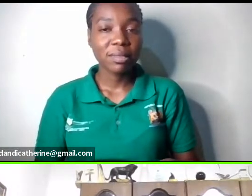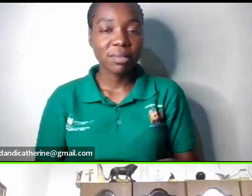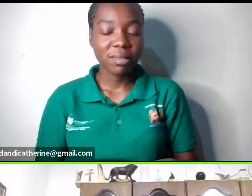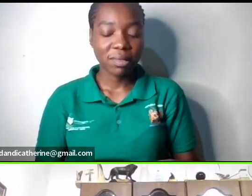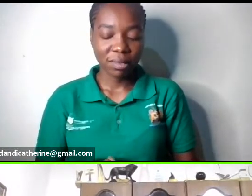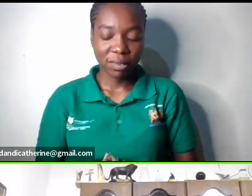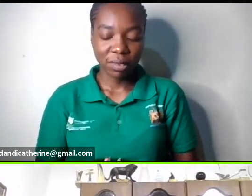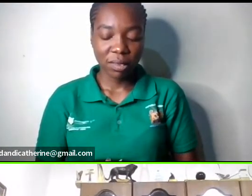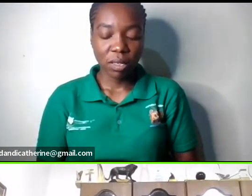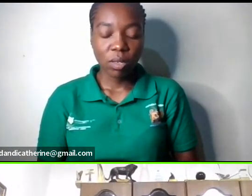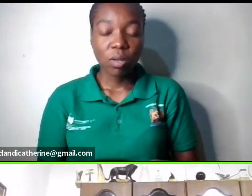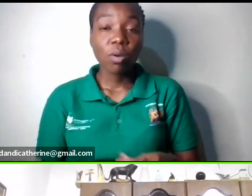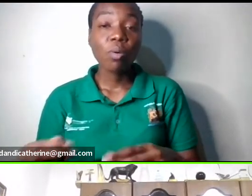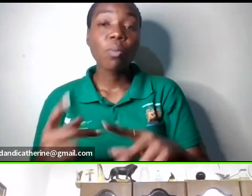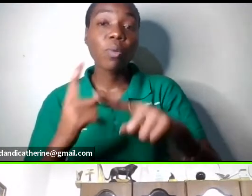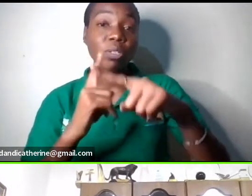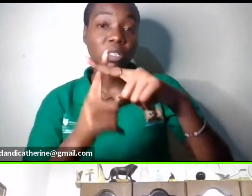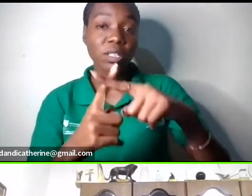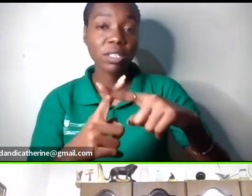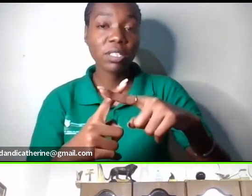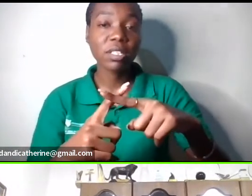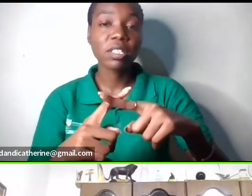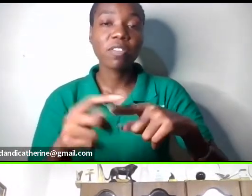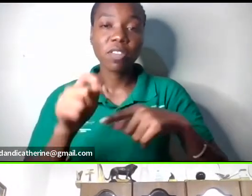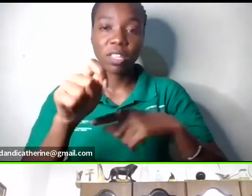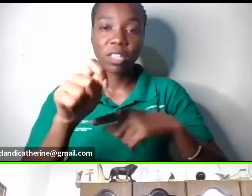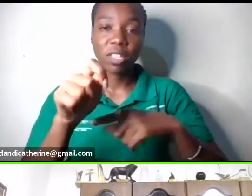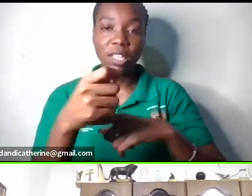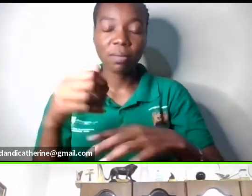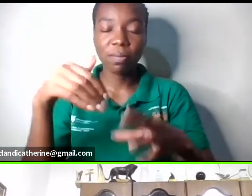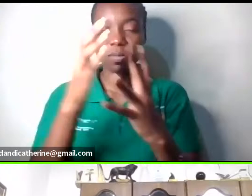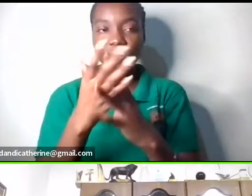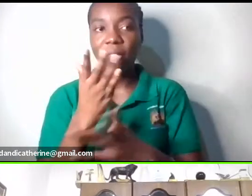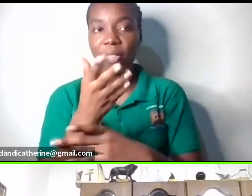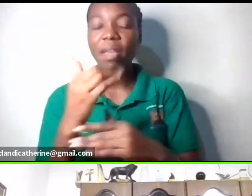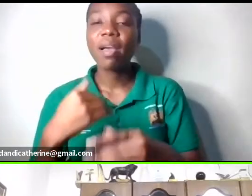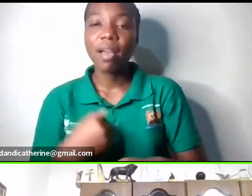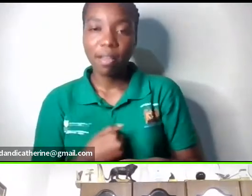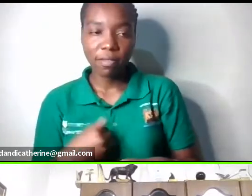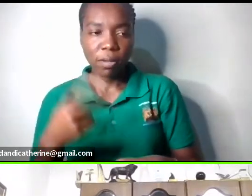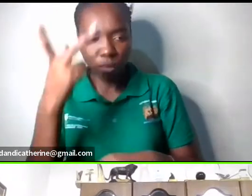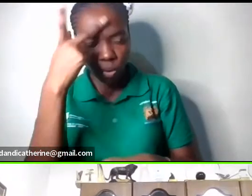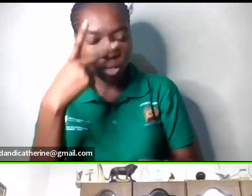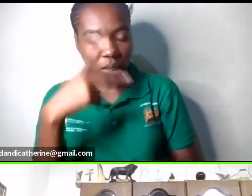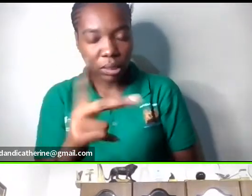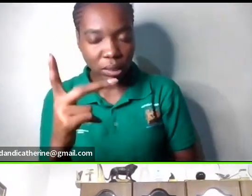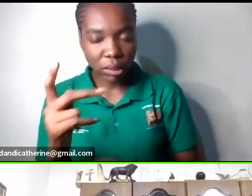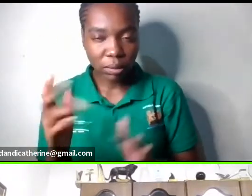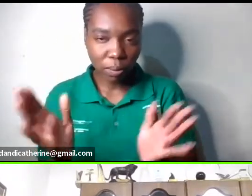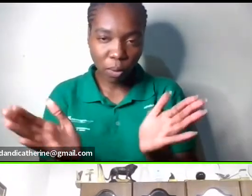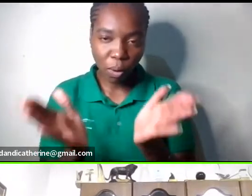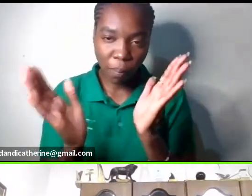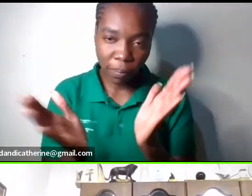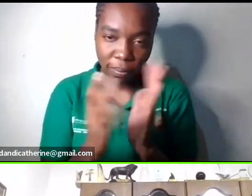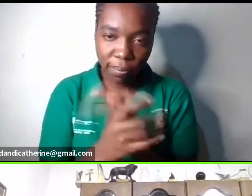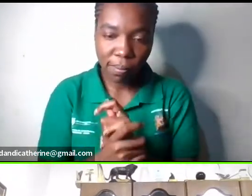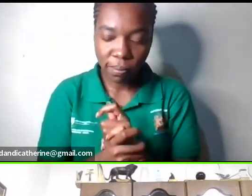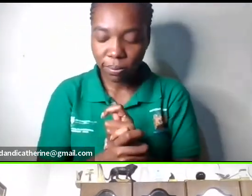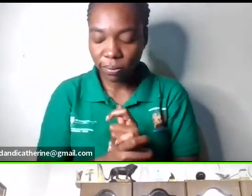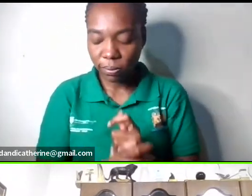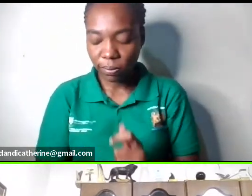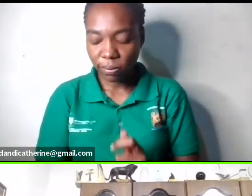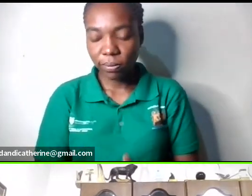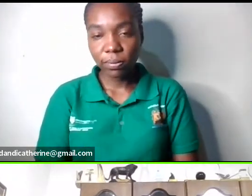positives, key amongst them in terms of legislation, policies that promote such